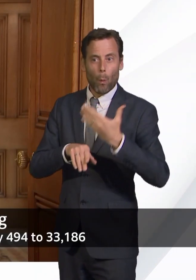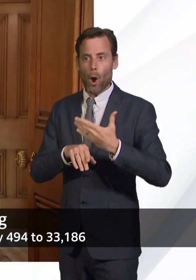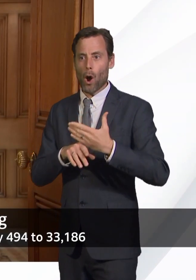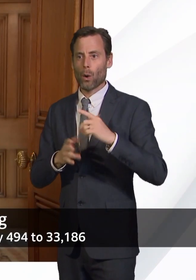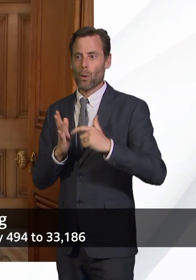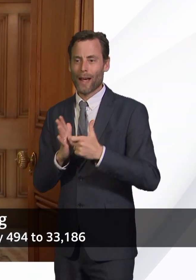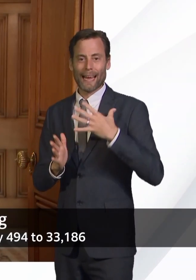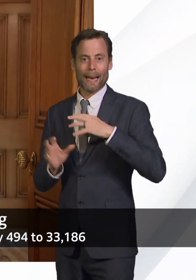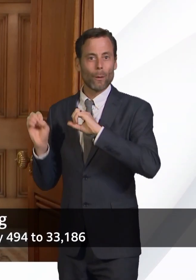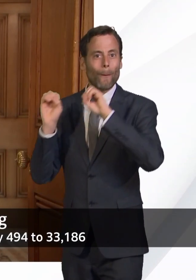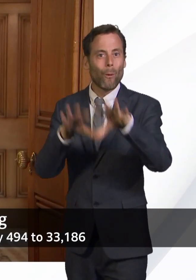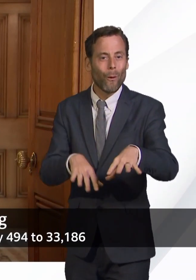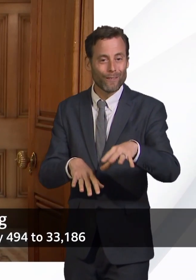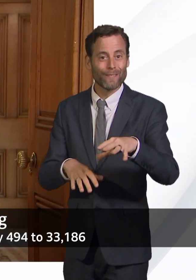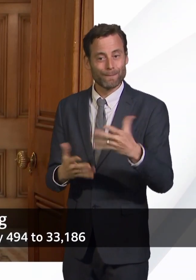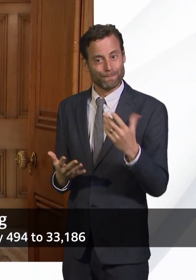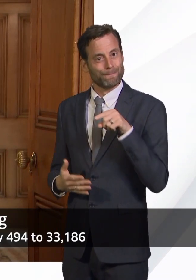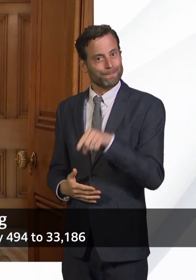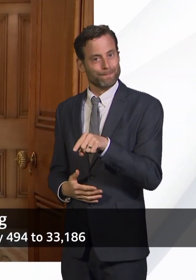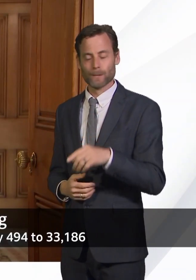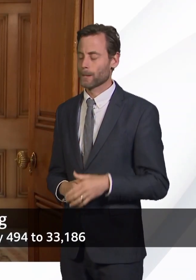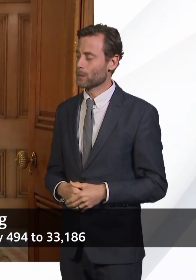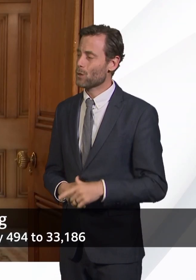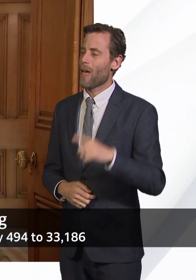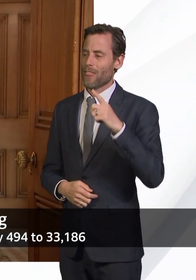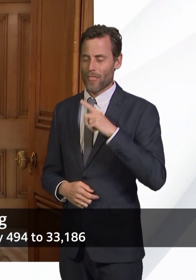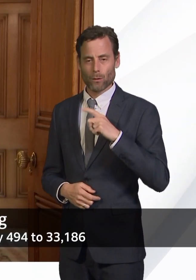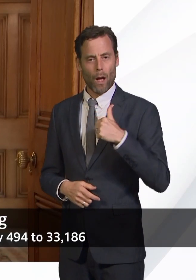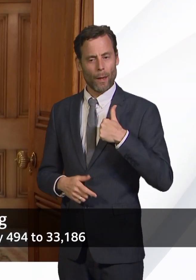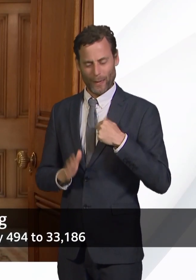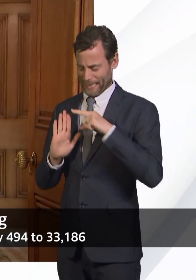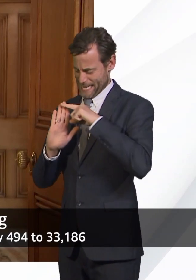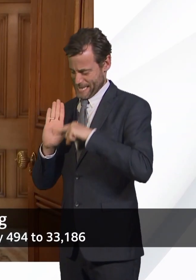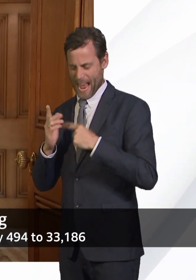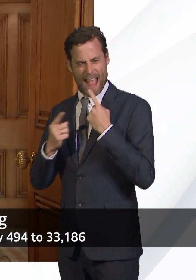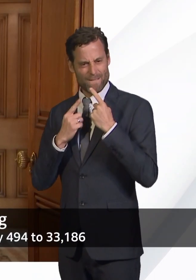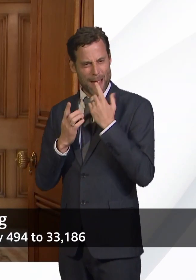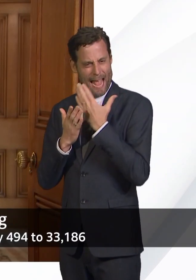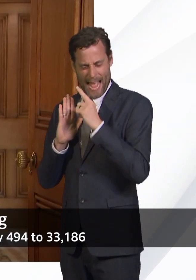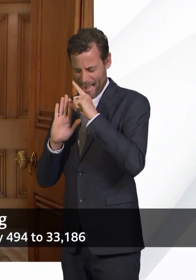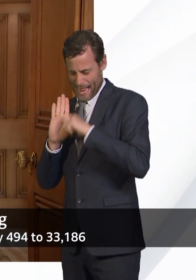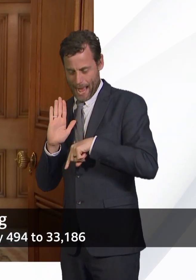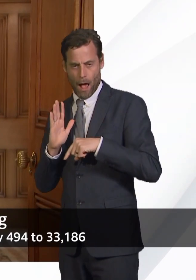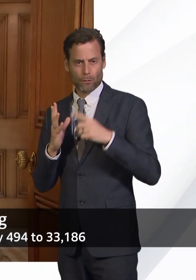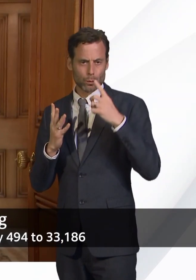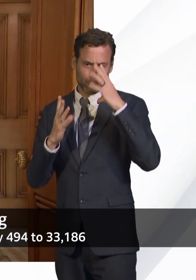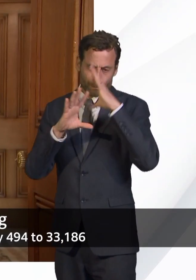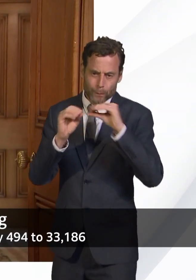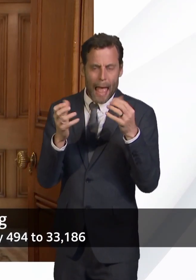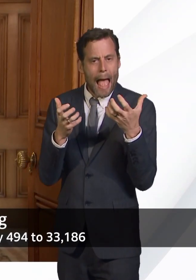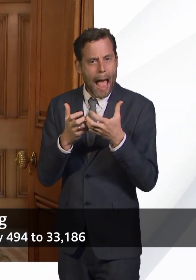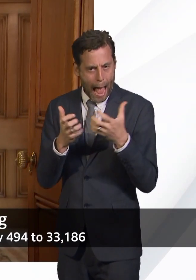control the virus and to protect the public. We've published very detailed guidance, informed by public